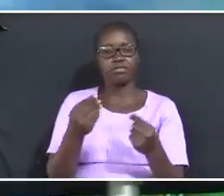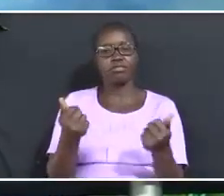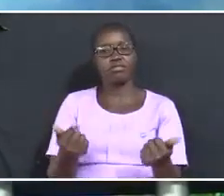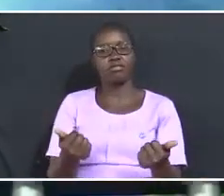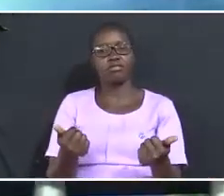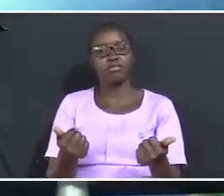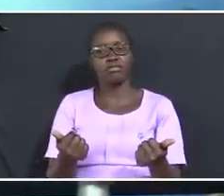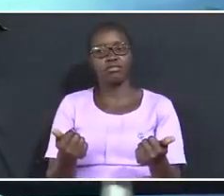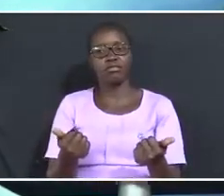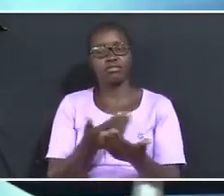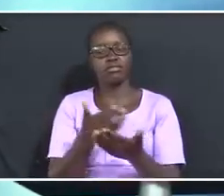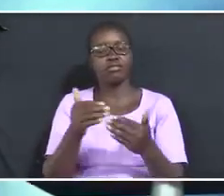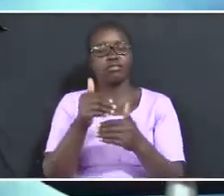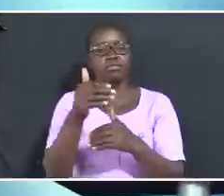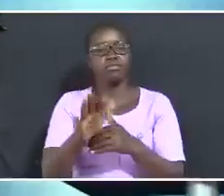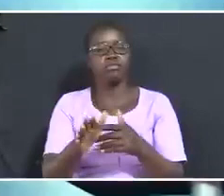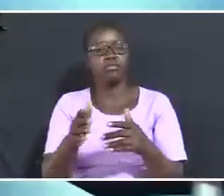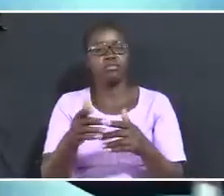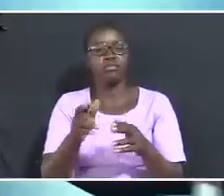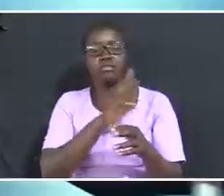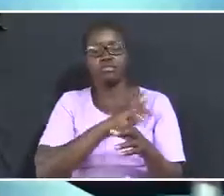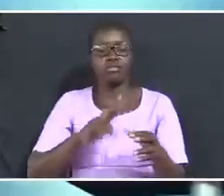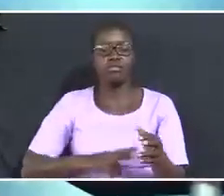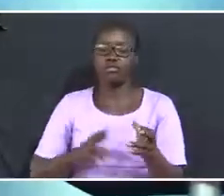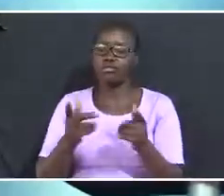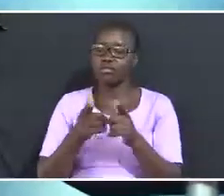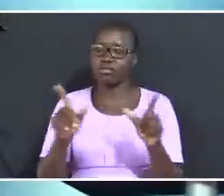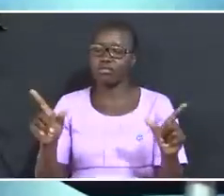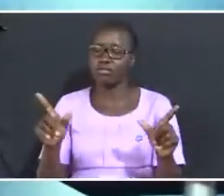the external religious liberty.